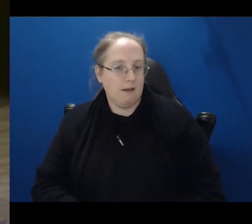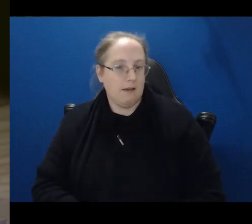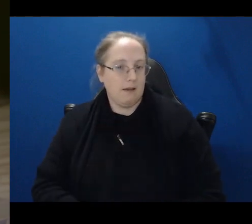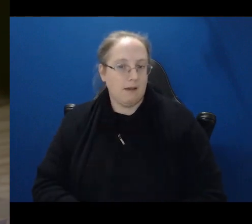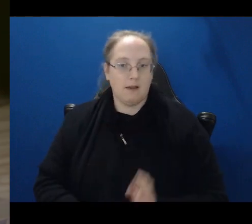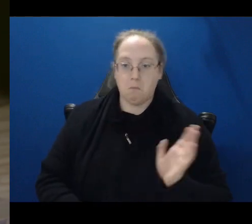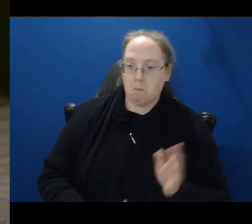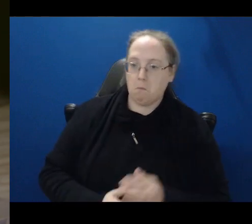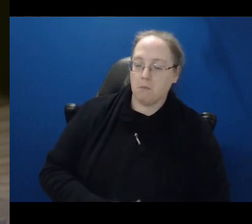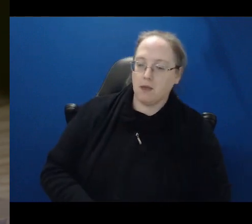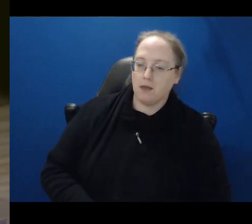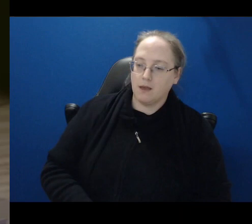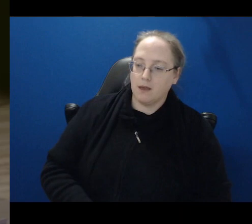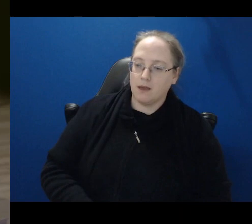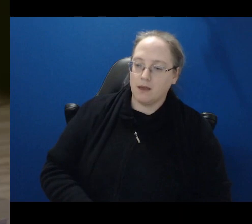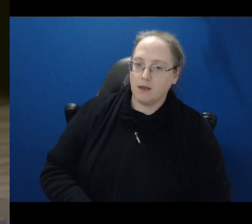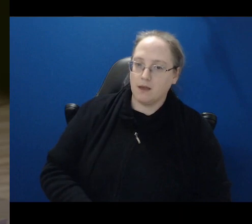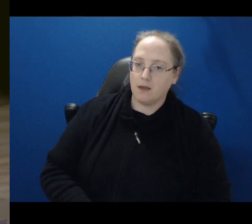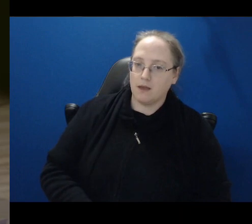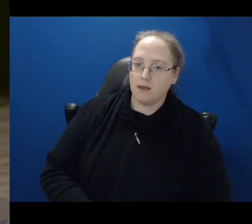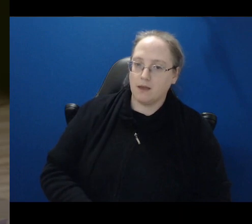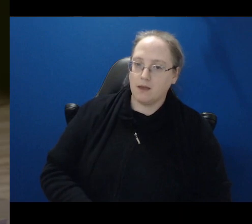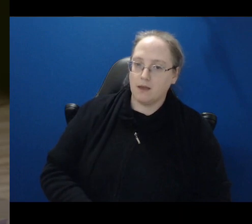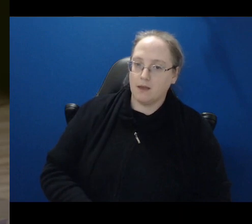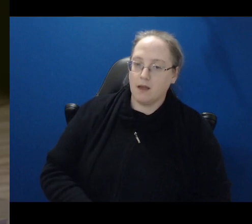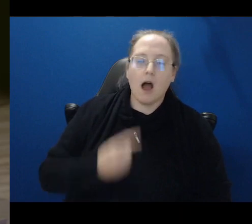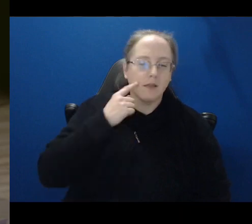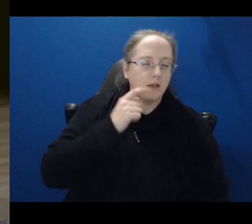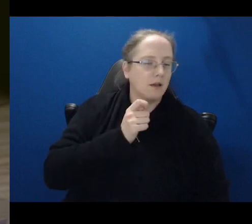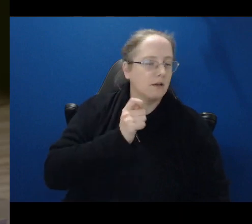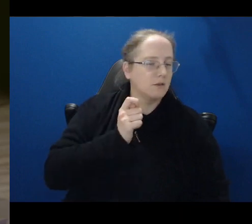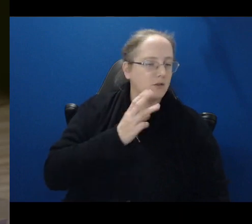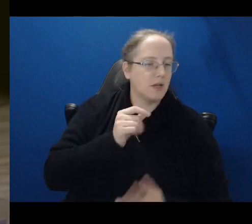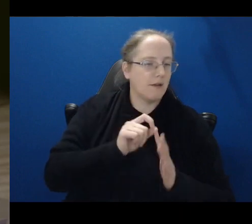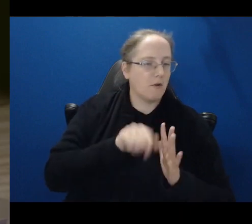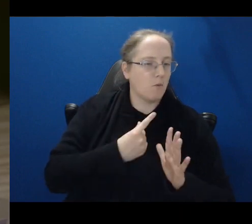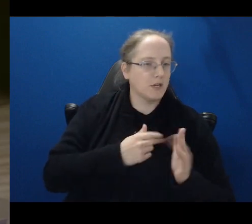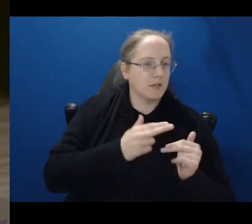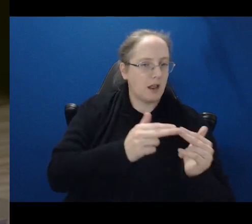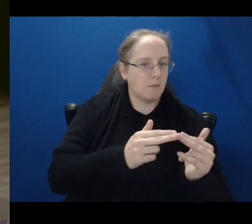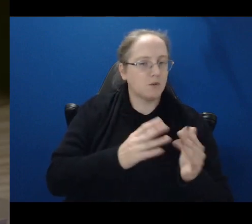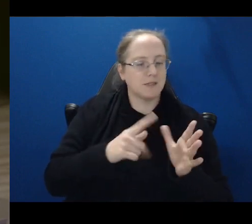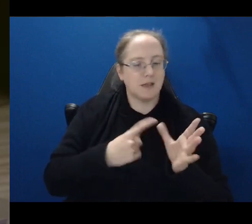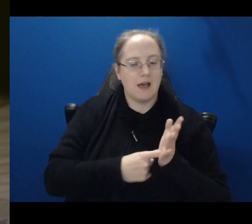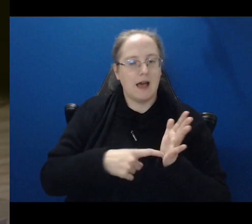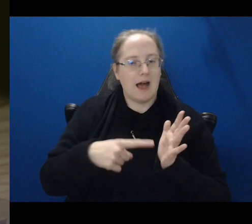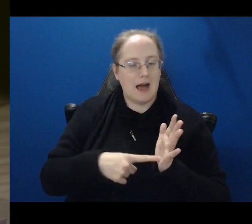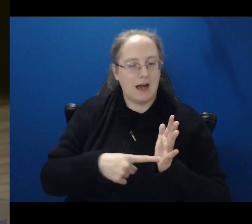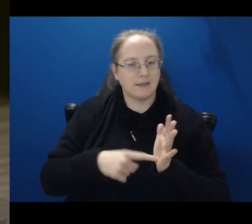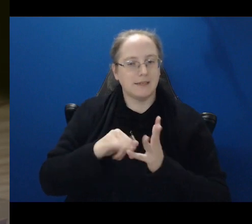there's been a project developed which is Art Steps with the National Gallery, and